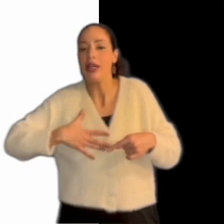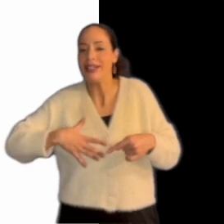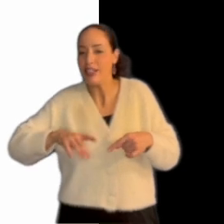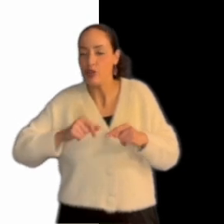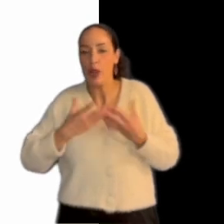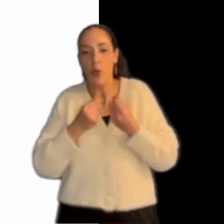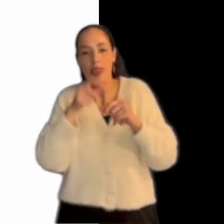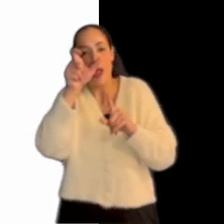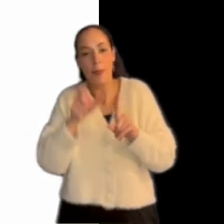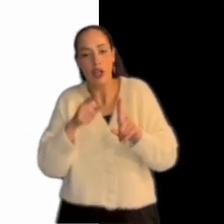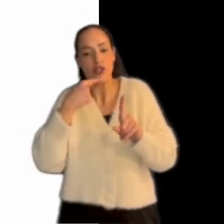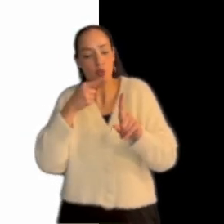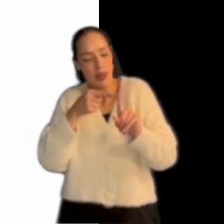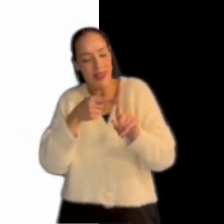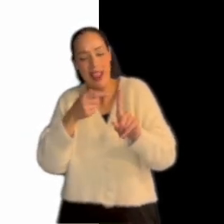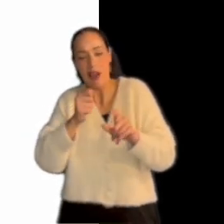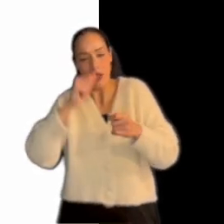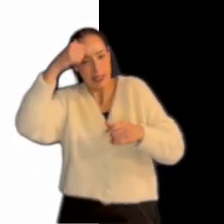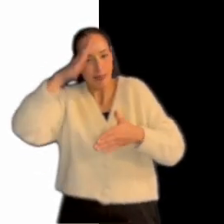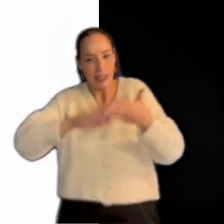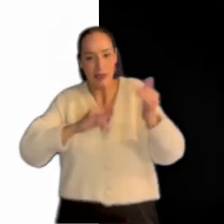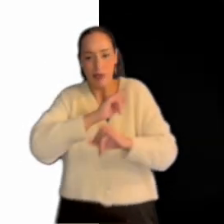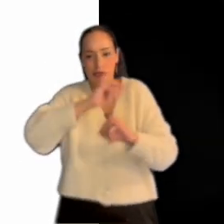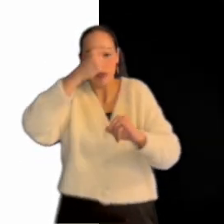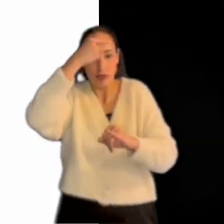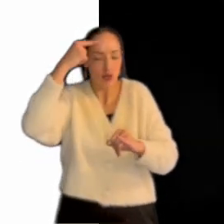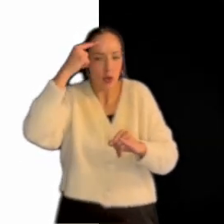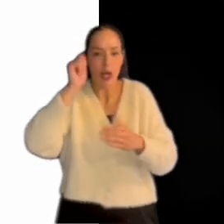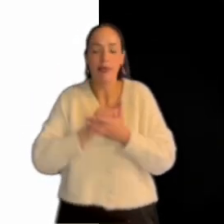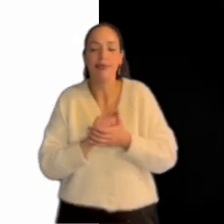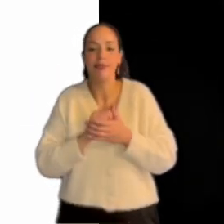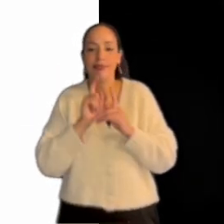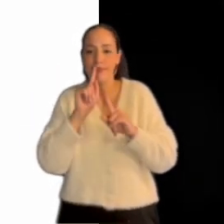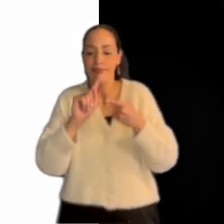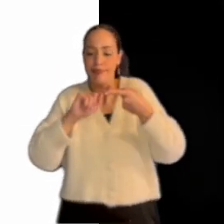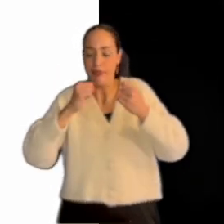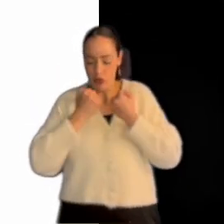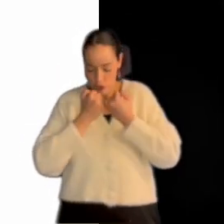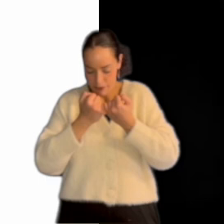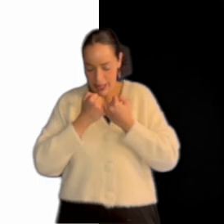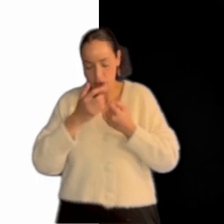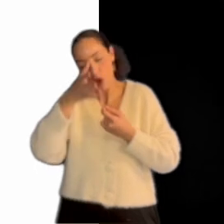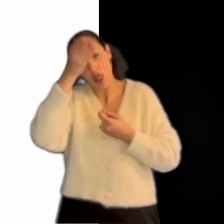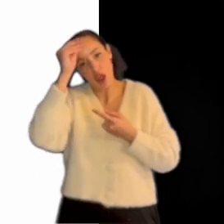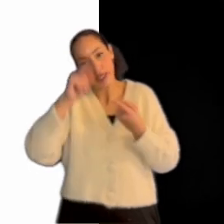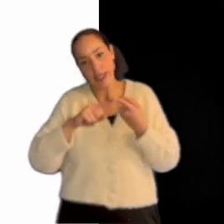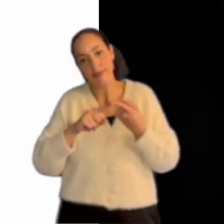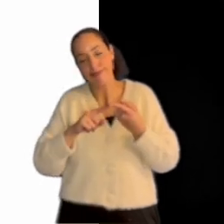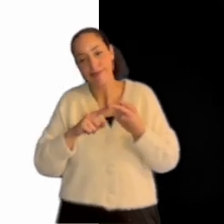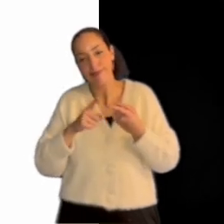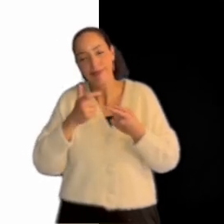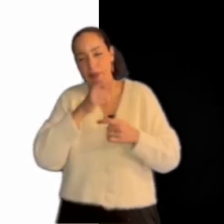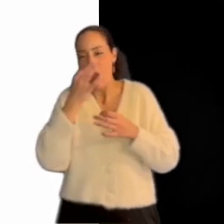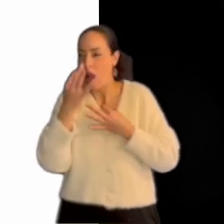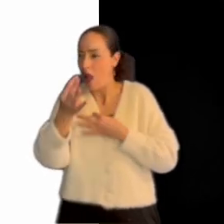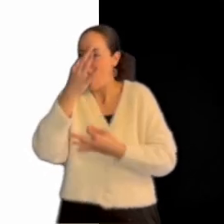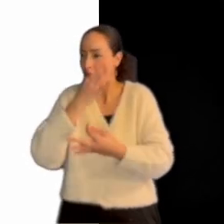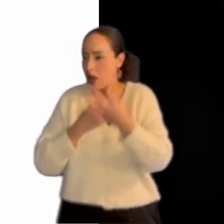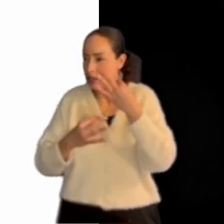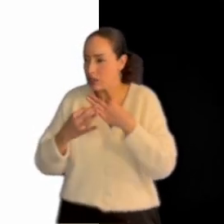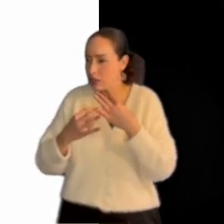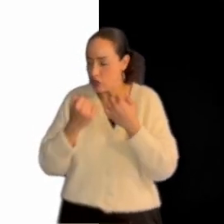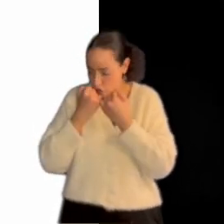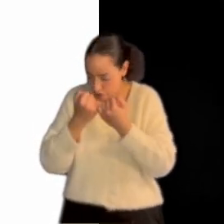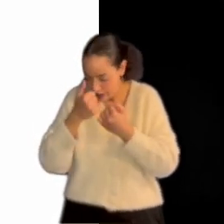Reflection and learning. Finding the space to ask questions and reflect on our experiences is essential. It gives us the permission to pay attention to